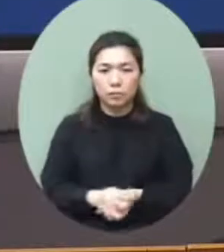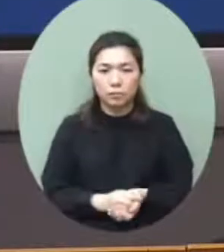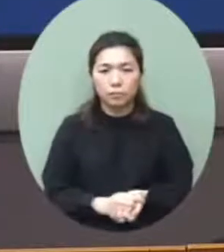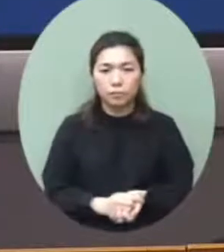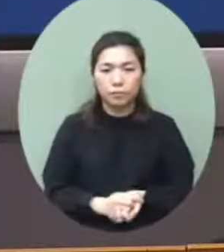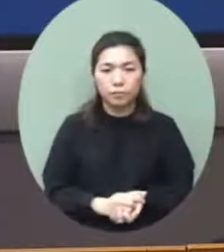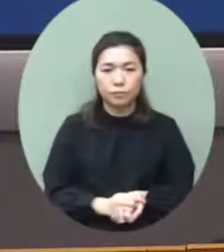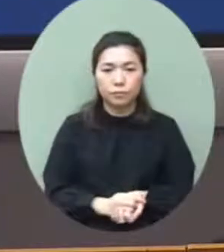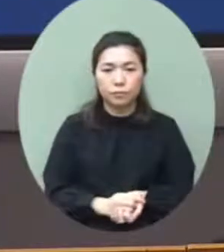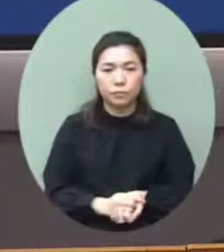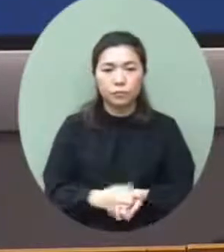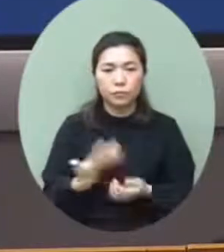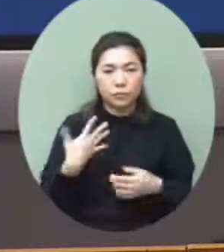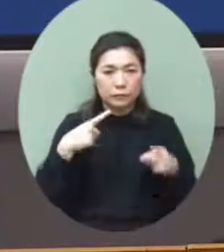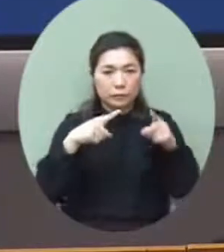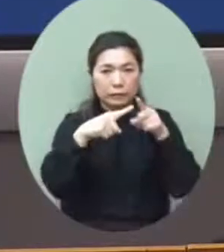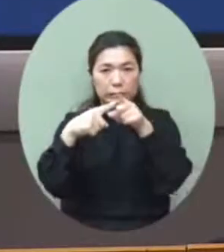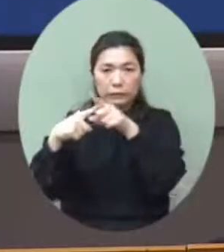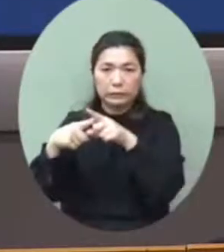yet to test positive.